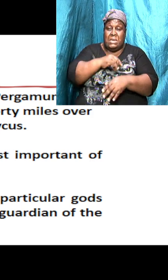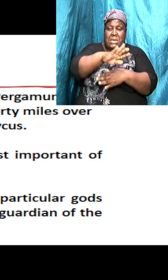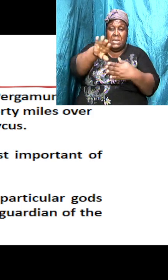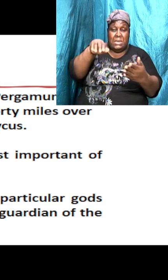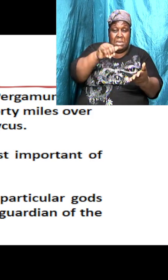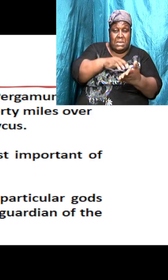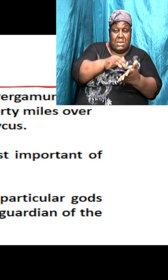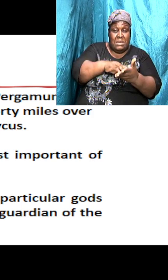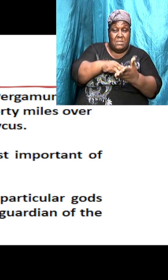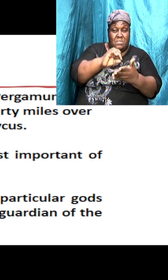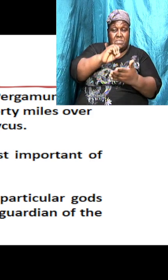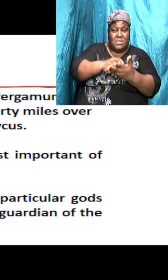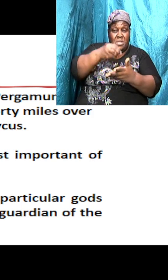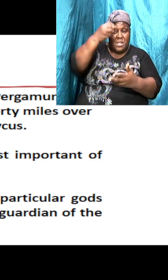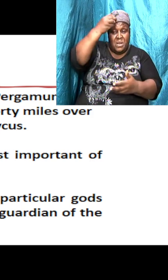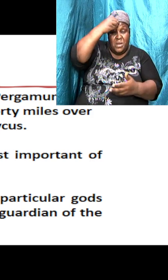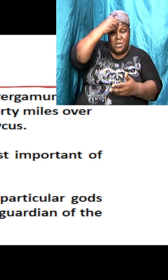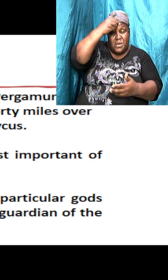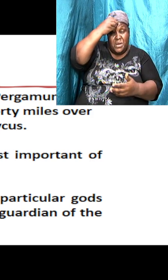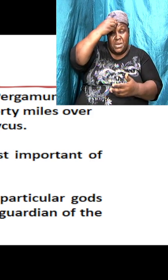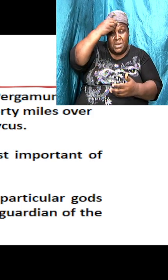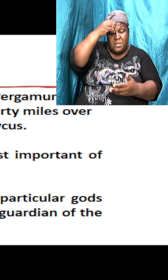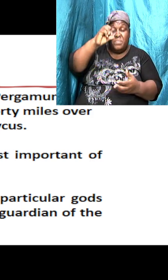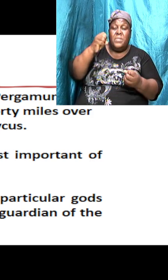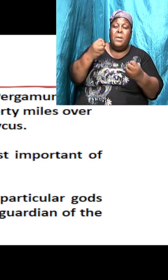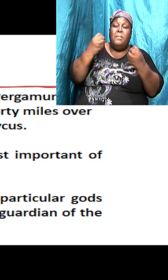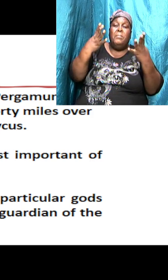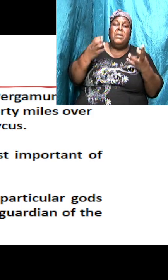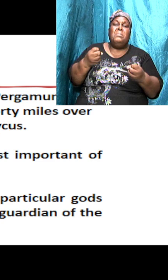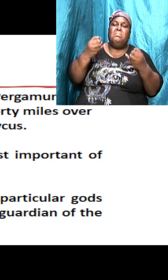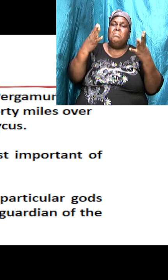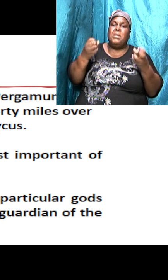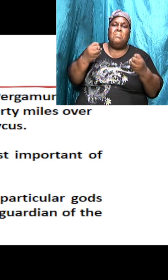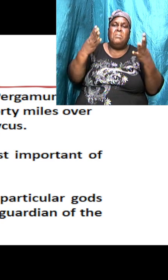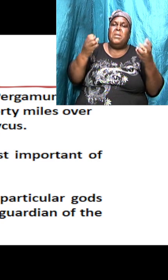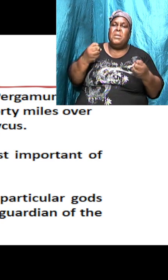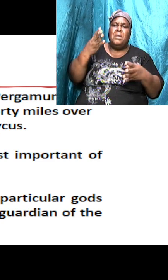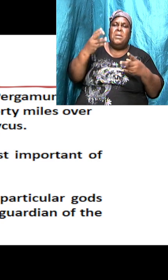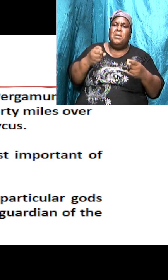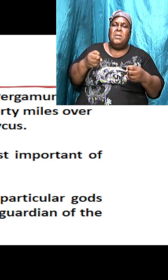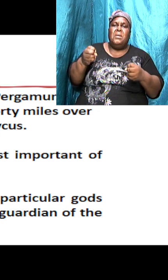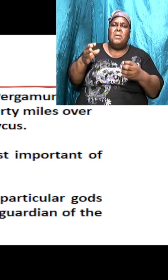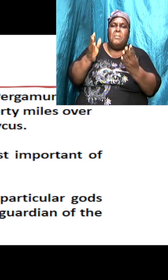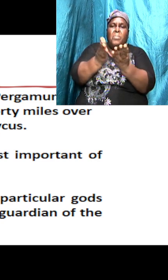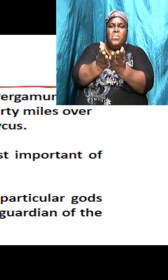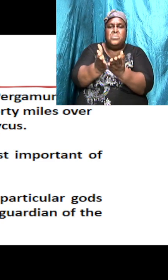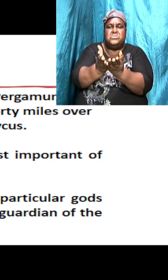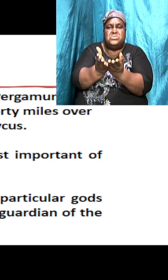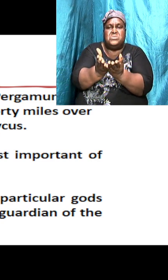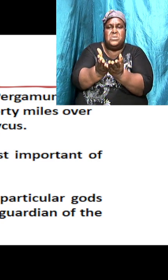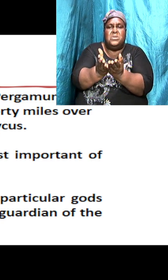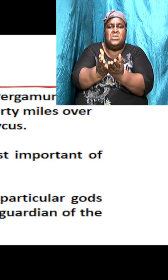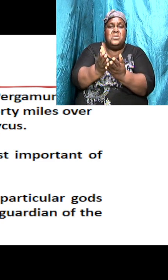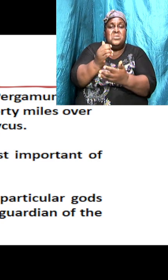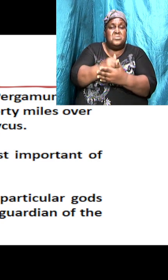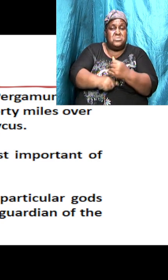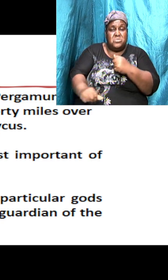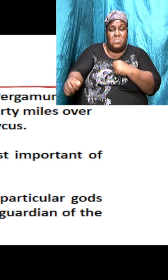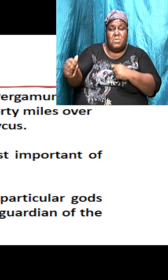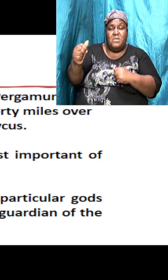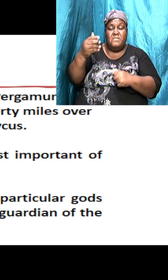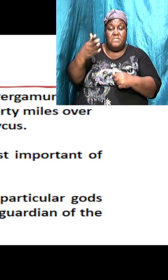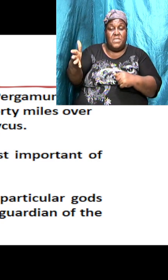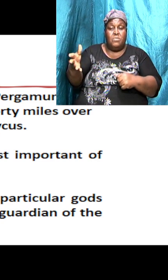centers of learning where there were thousands, hundreds of thousands of volumes of books. And some of them, as I said, were